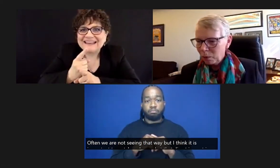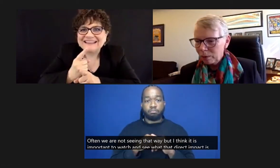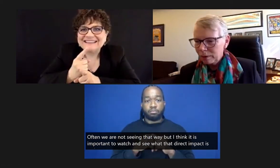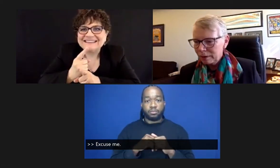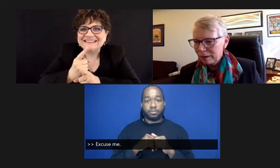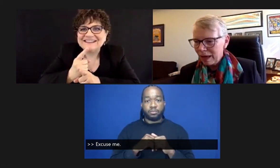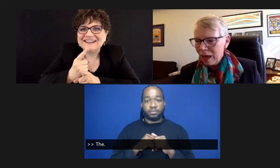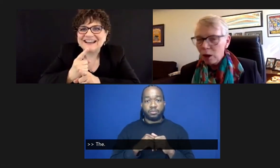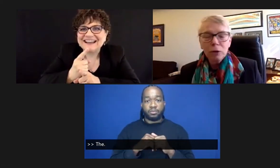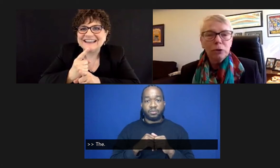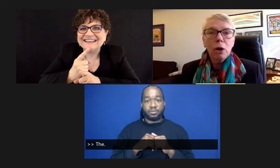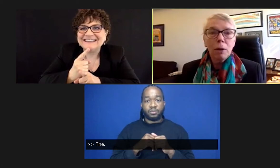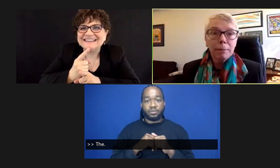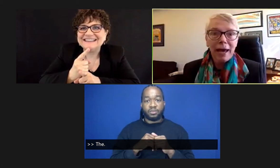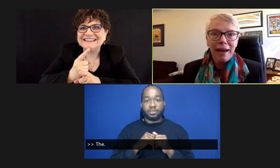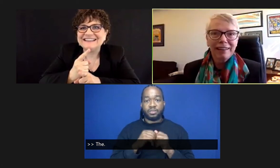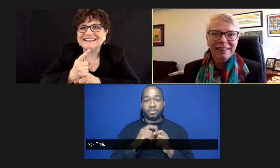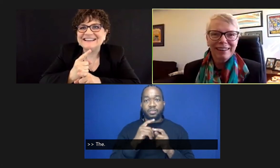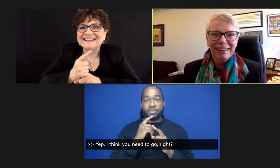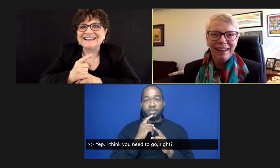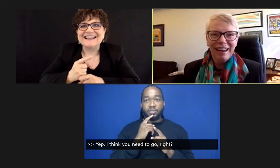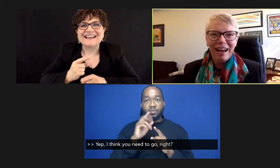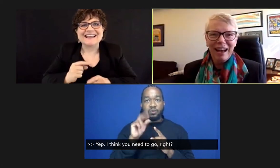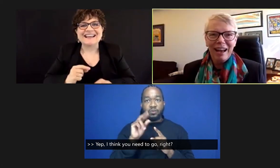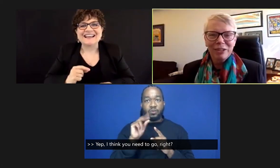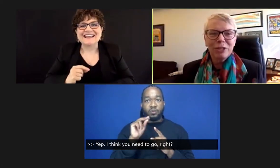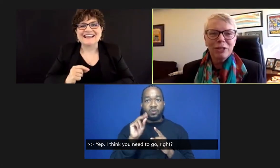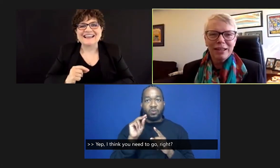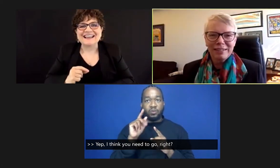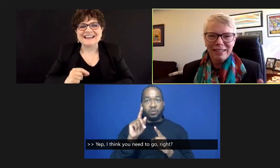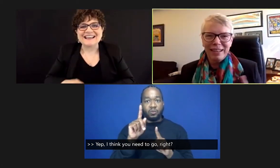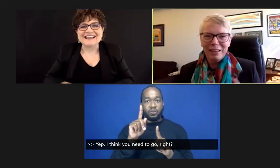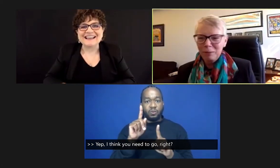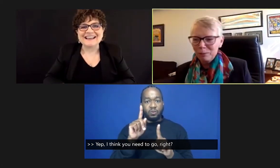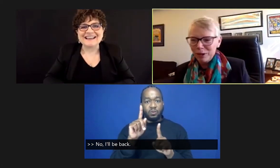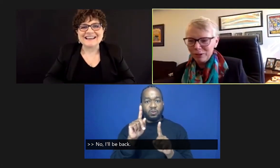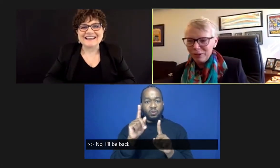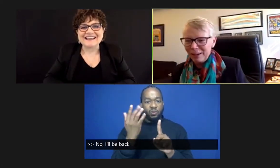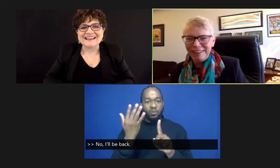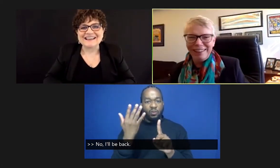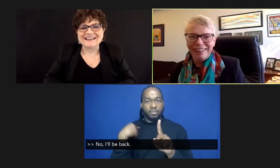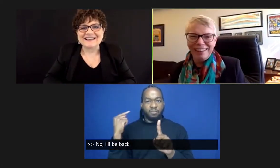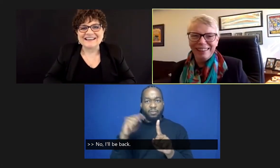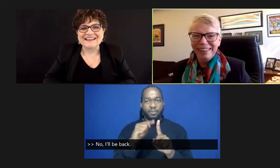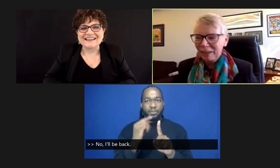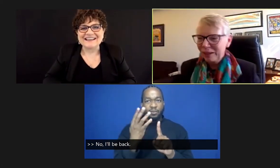think you need to go, right? No, I'll be back. I just need to say present.